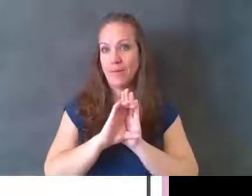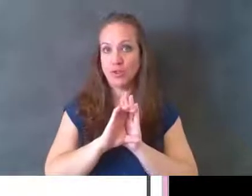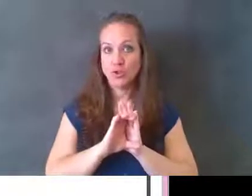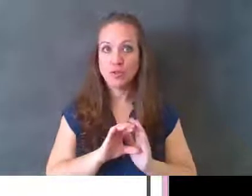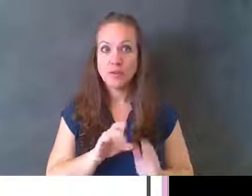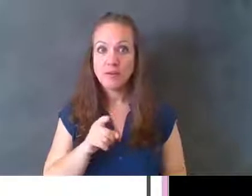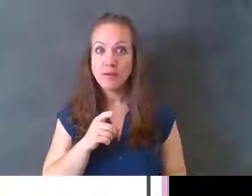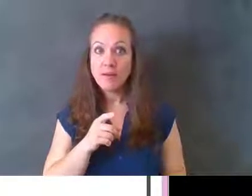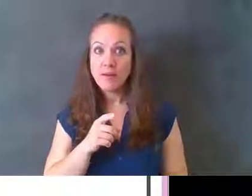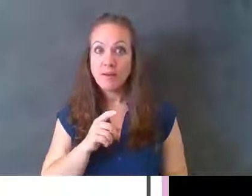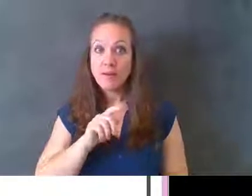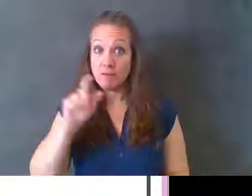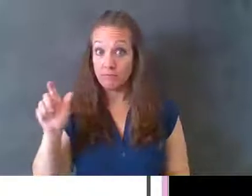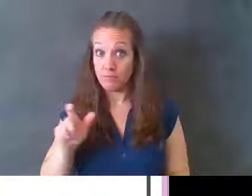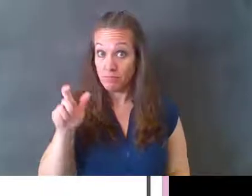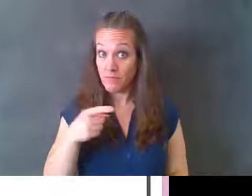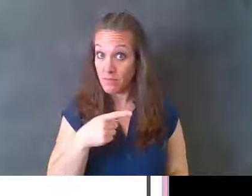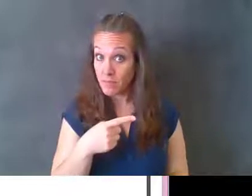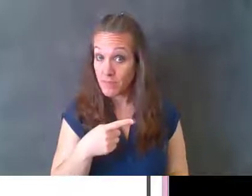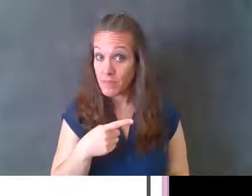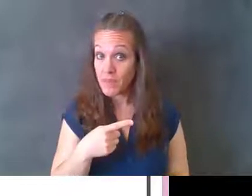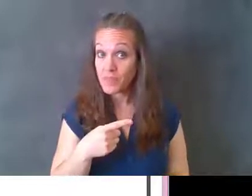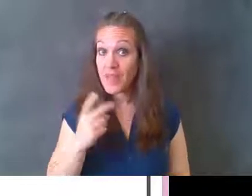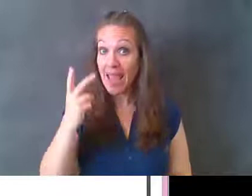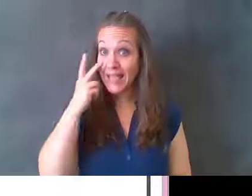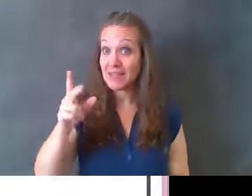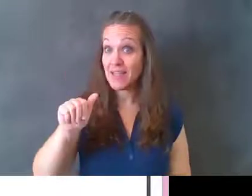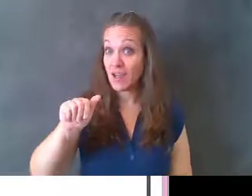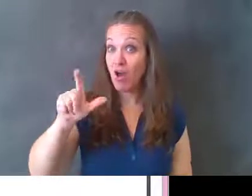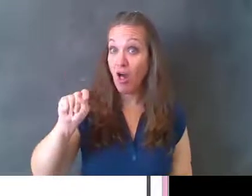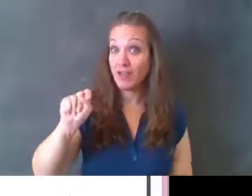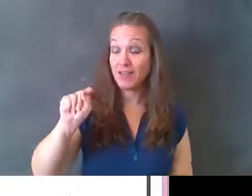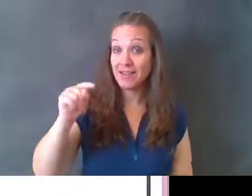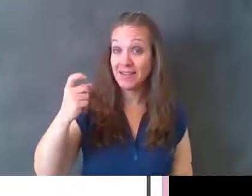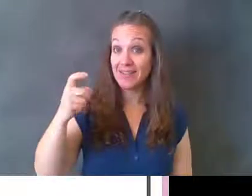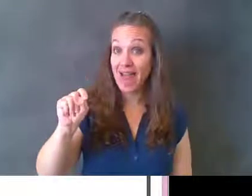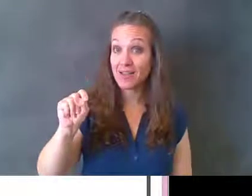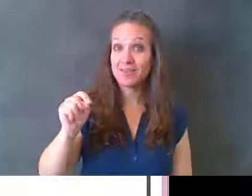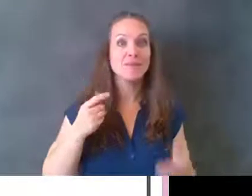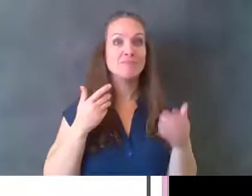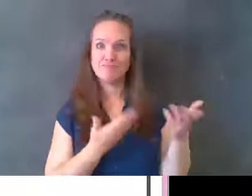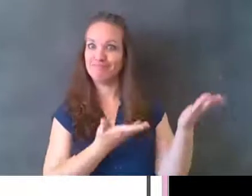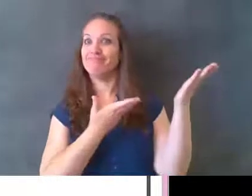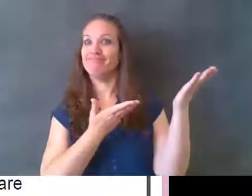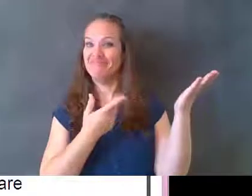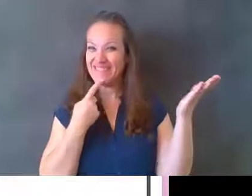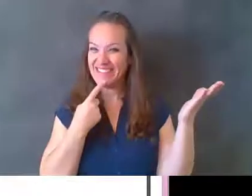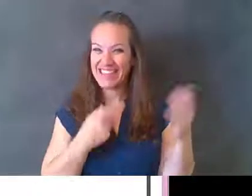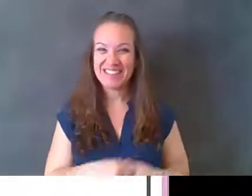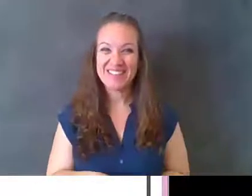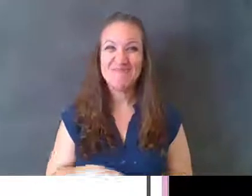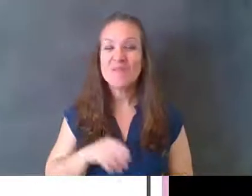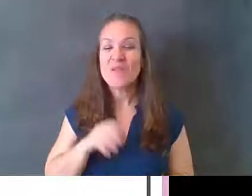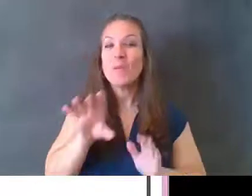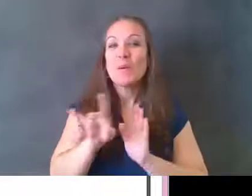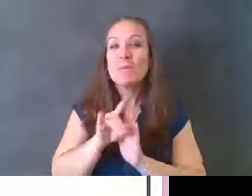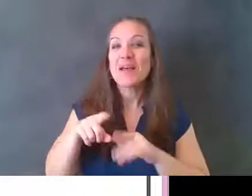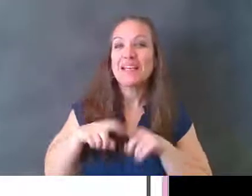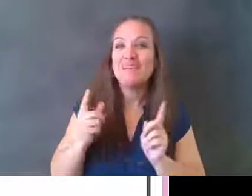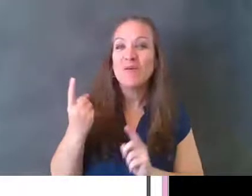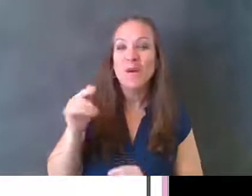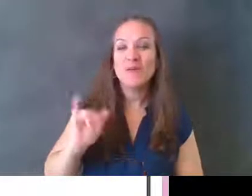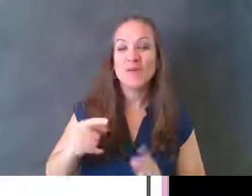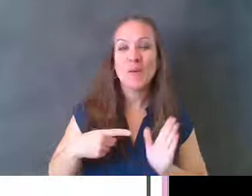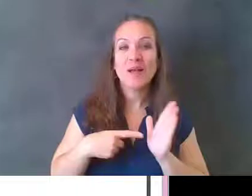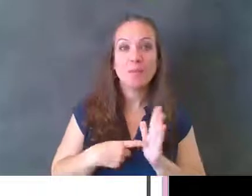text. So I hovered over my Ability Tools logo, and it does say Ability Tools logo. Let's pick another one. Let's see, I hovered